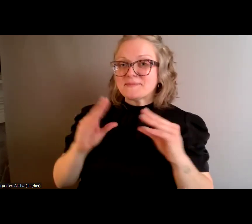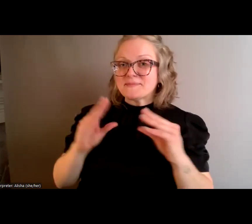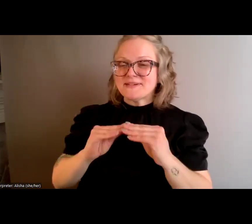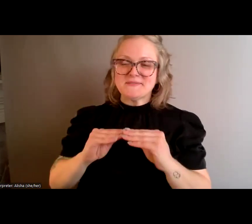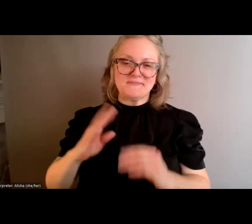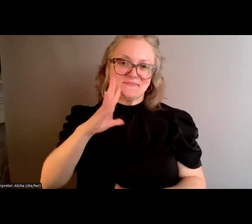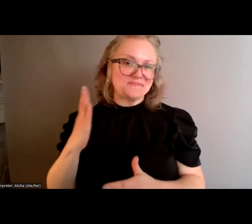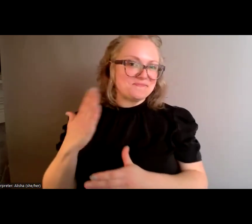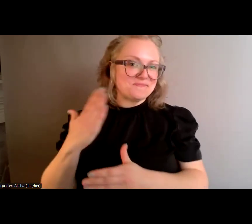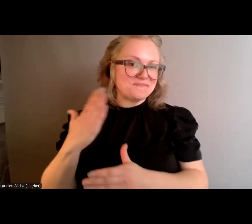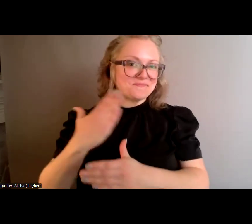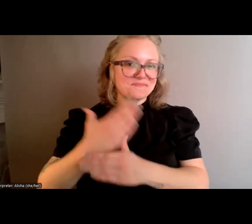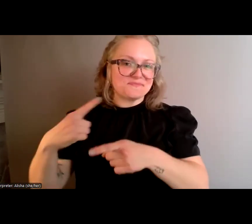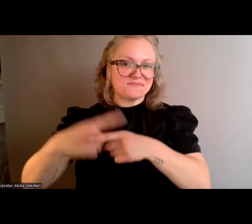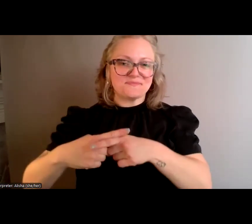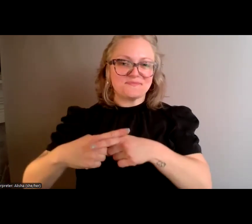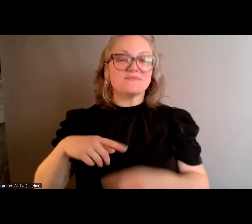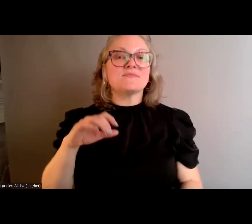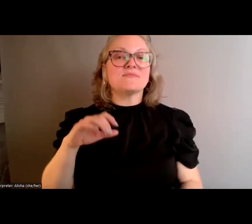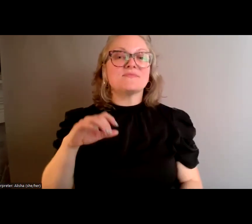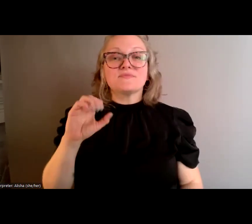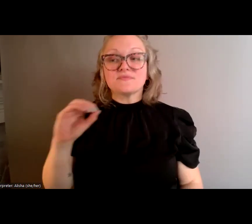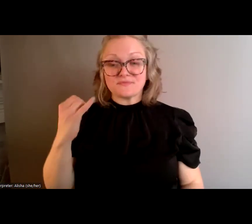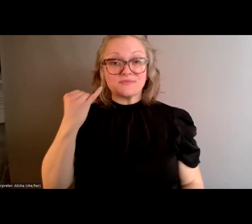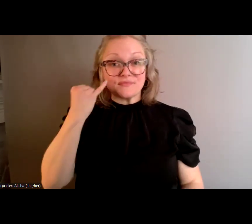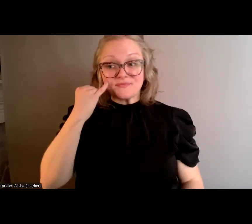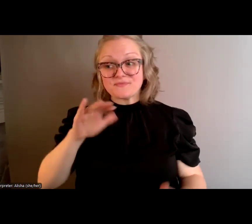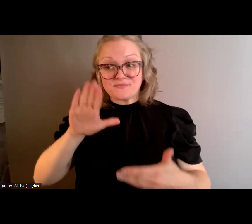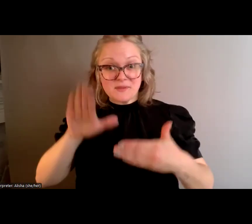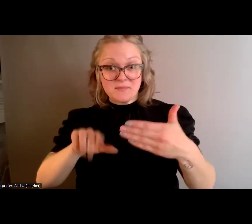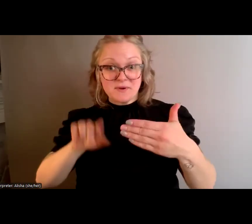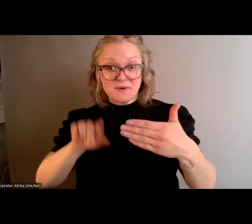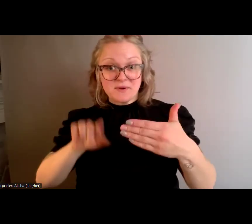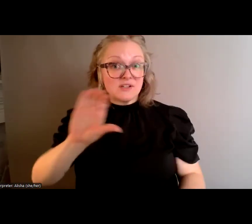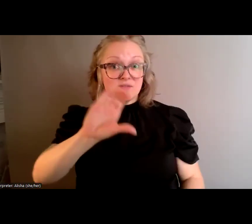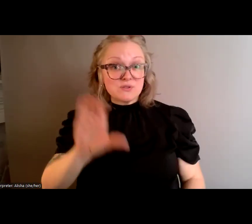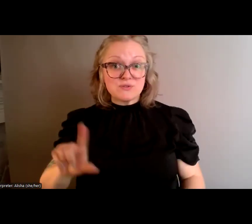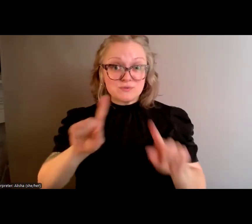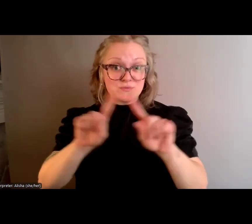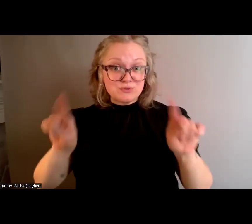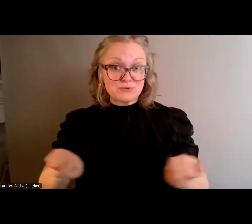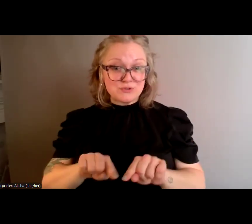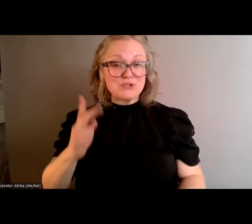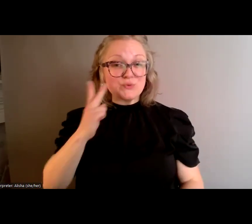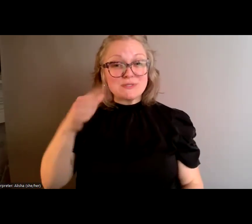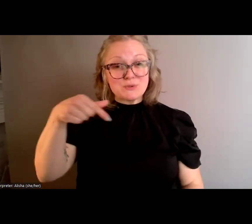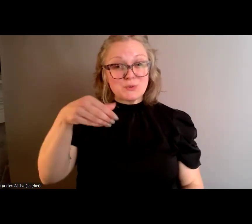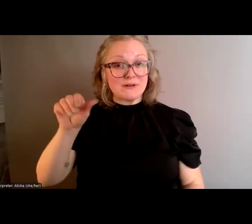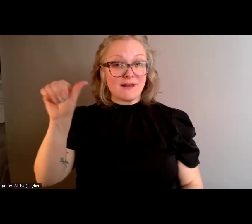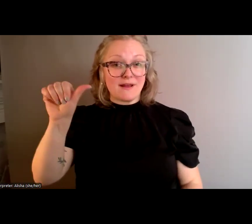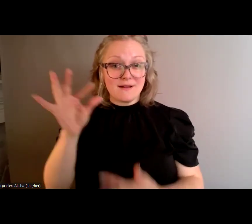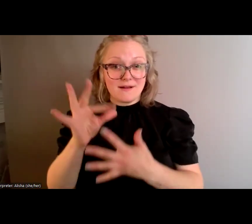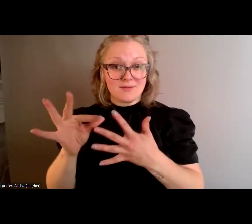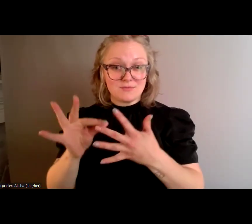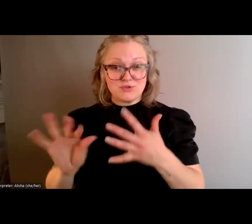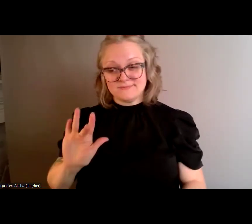for a robust question and answer session. If you hover over the bottom of your Zoom screen, there is the Q&A option. The Q&A option